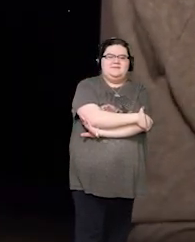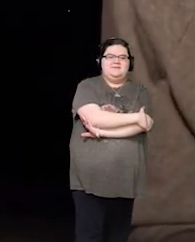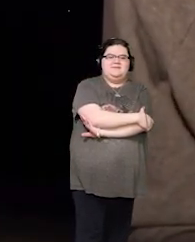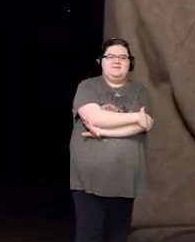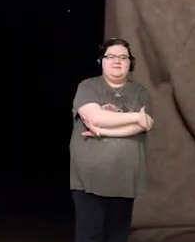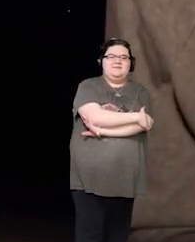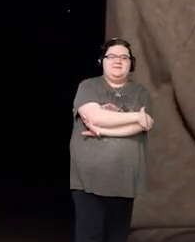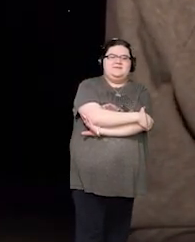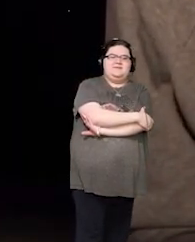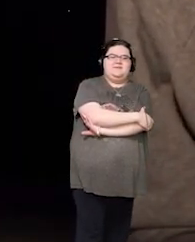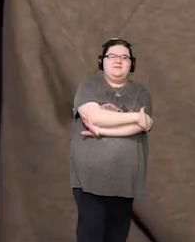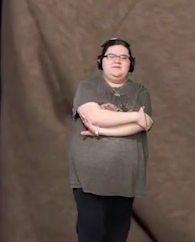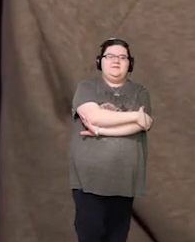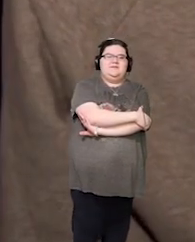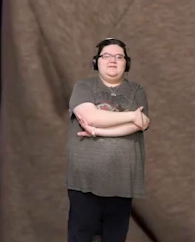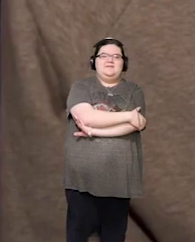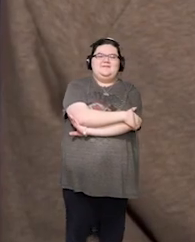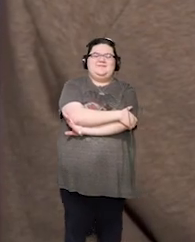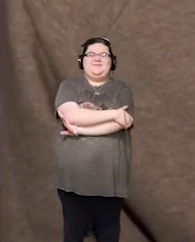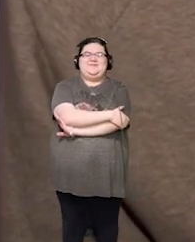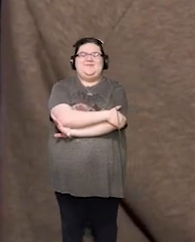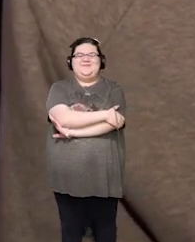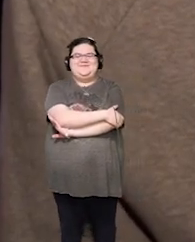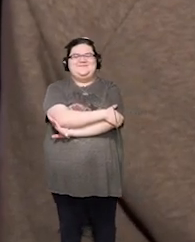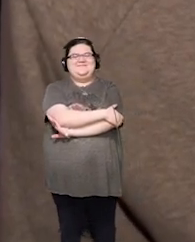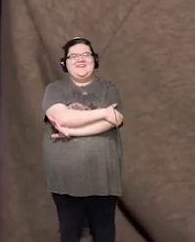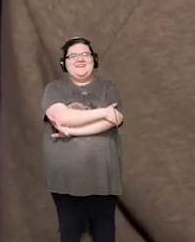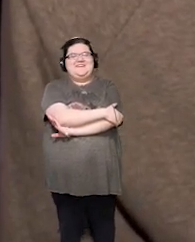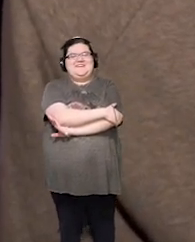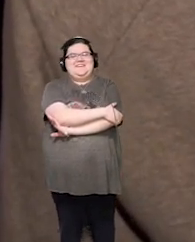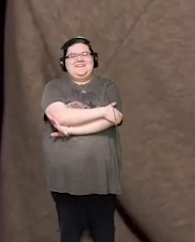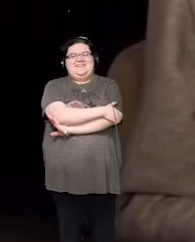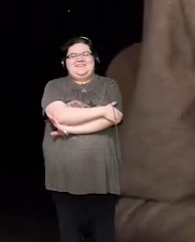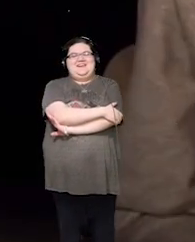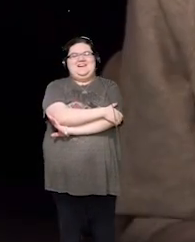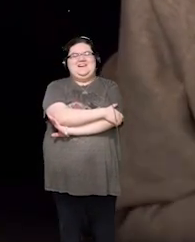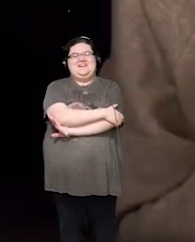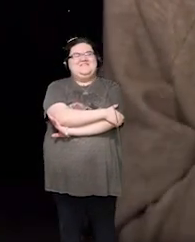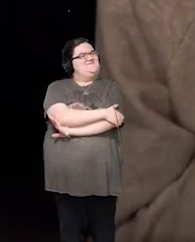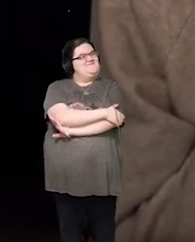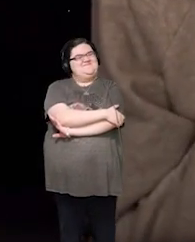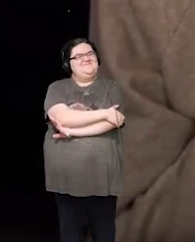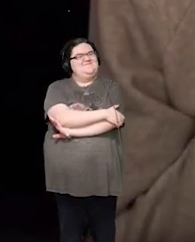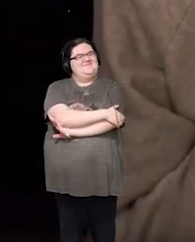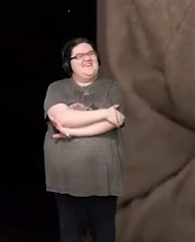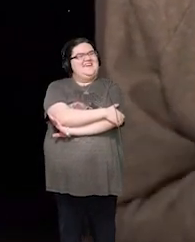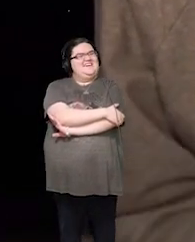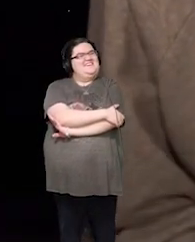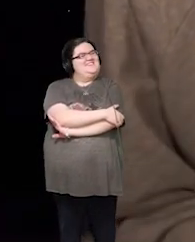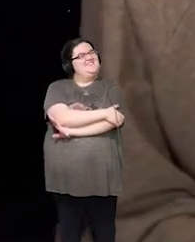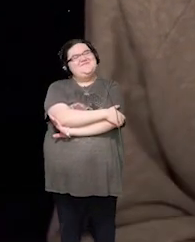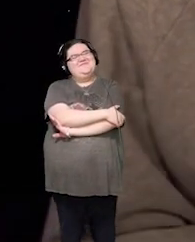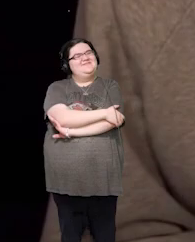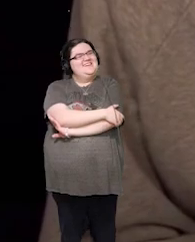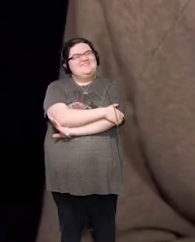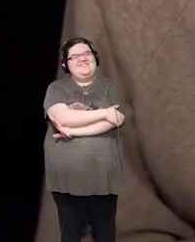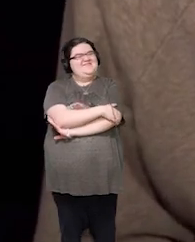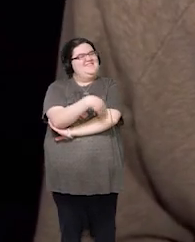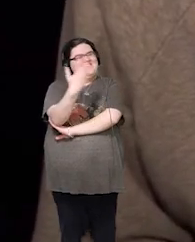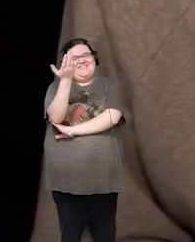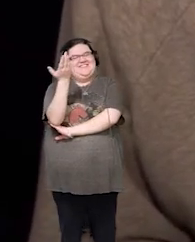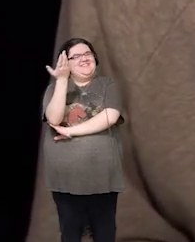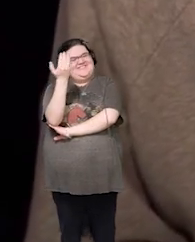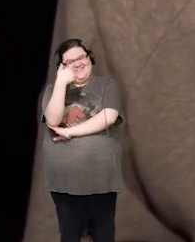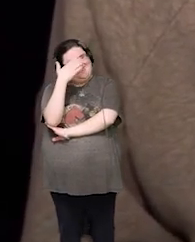second place. Meteor stuff. You're going for old man cheeks. Yeah. Okay. Well, that's it for today. I hope you all have a